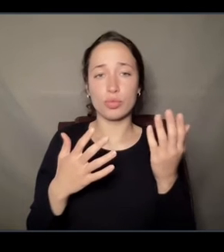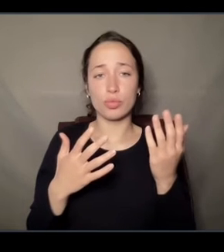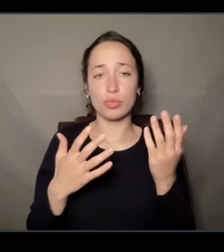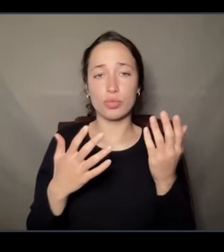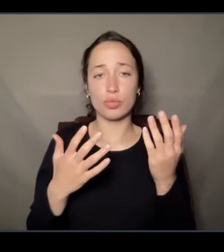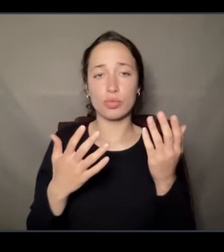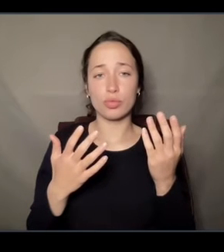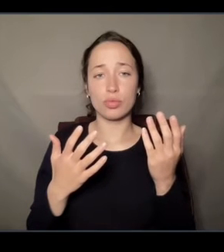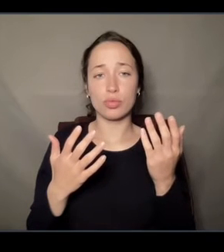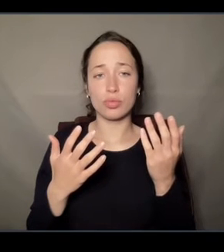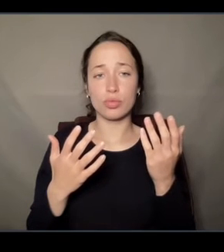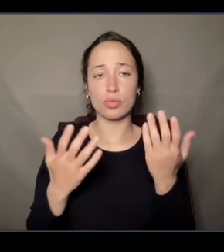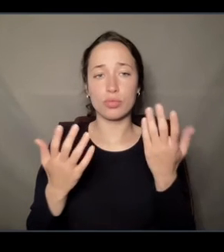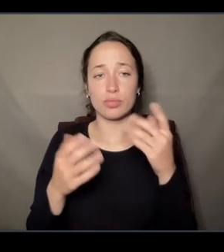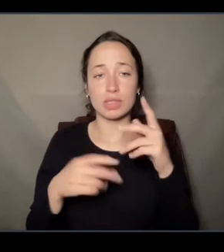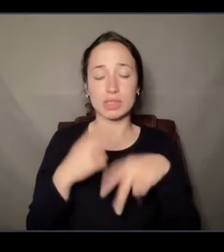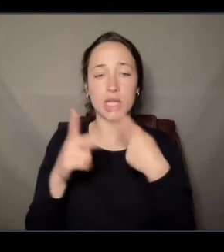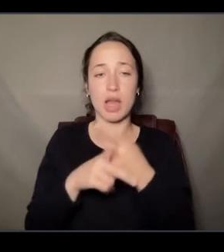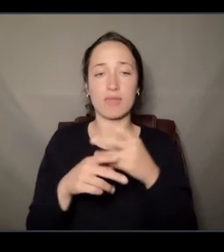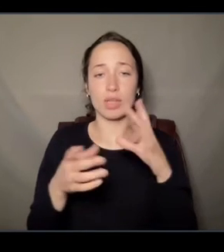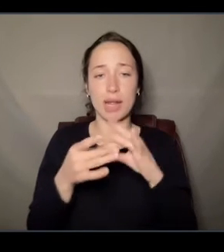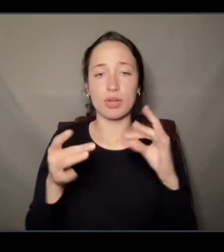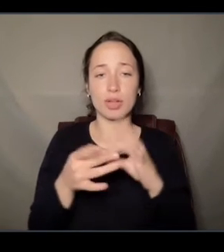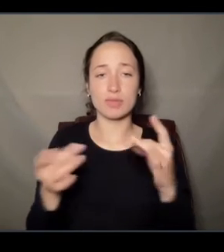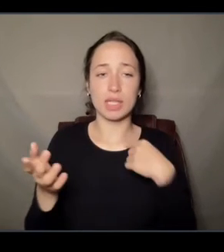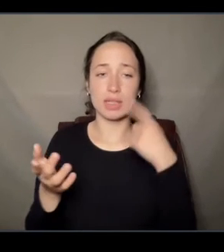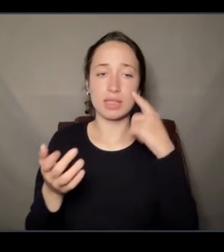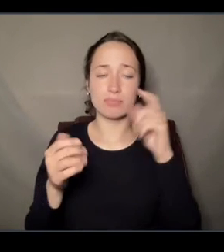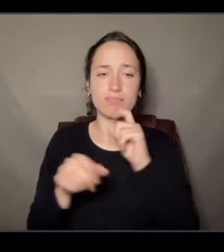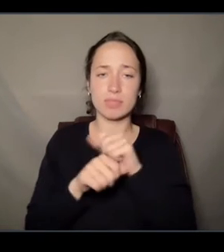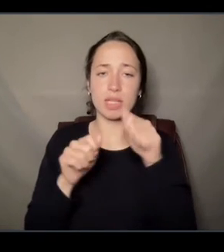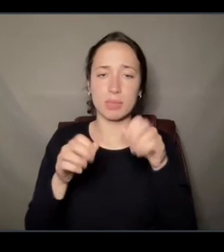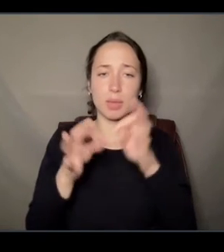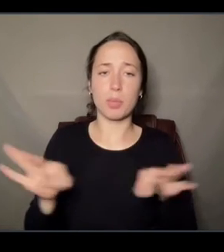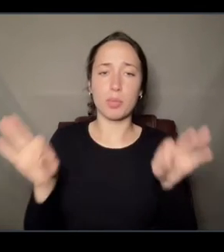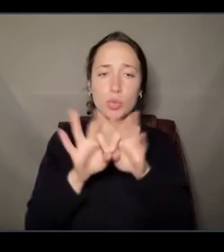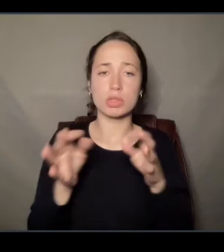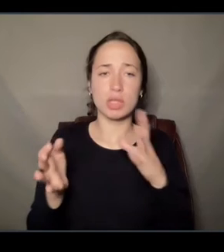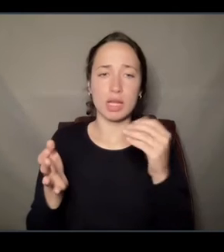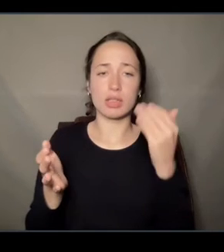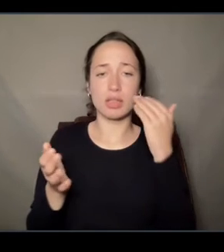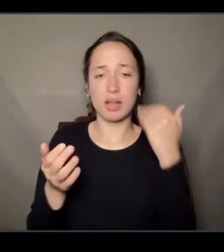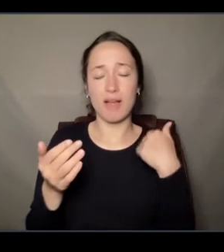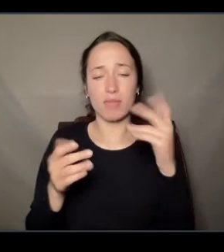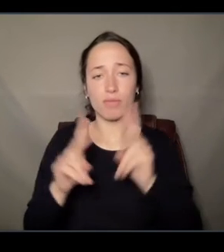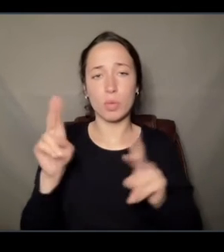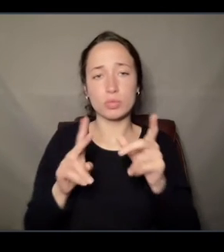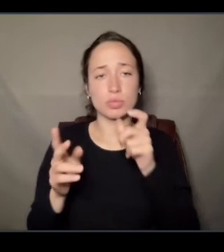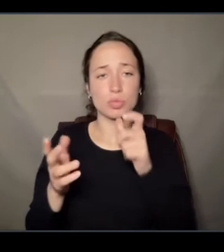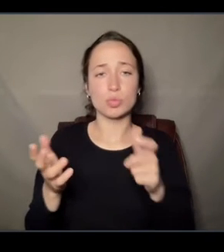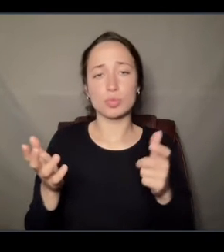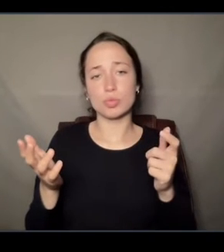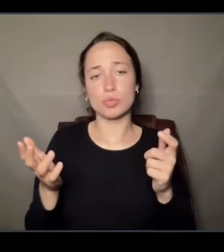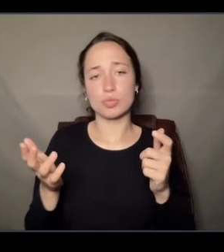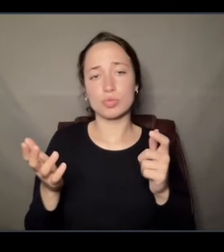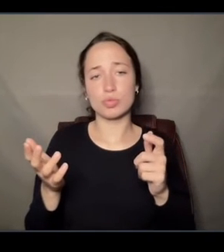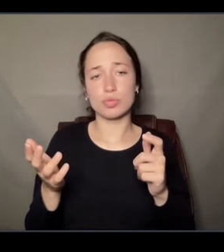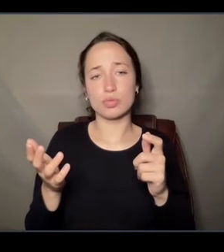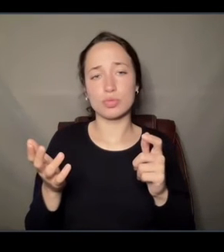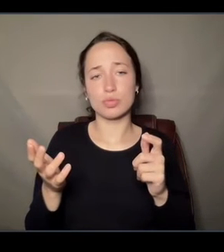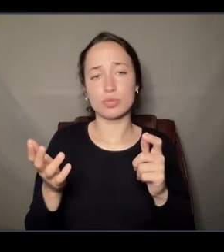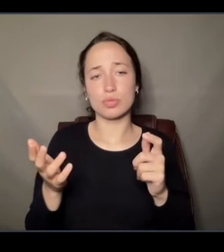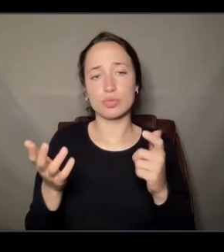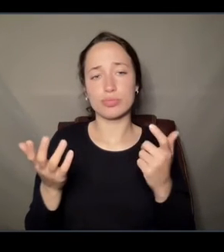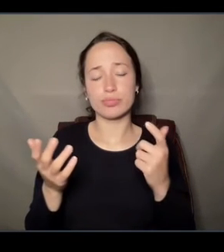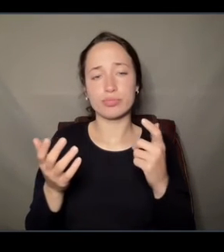minds through these kinds of narratives, I think that can be really important. And, you know, there are